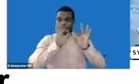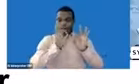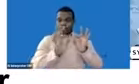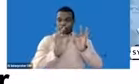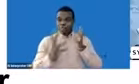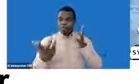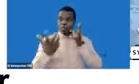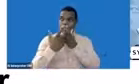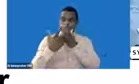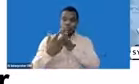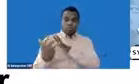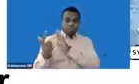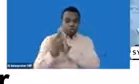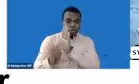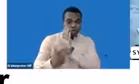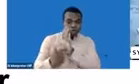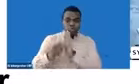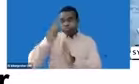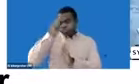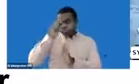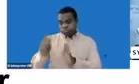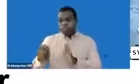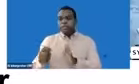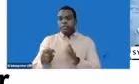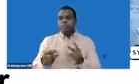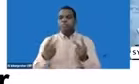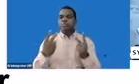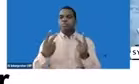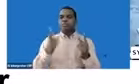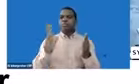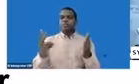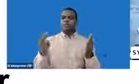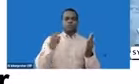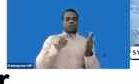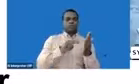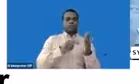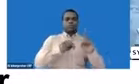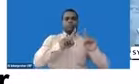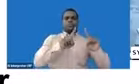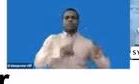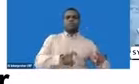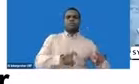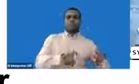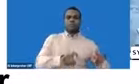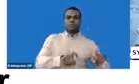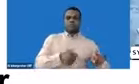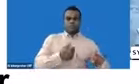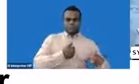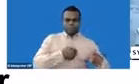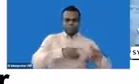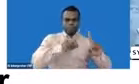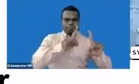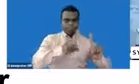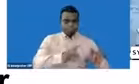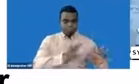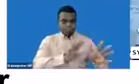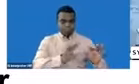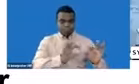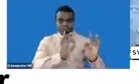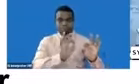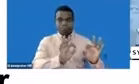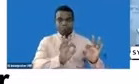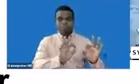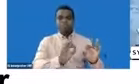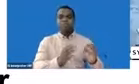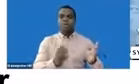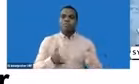simplified methodologies are provided with automated tools in all member states. We have examples of member states who are doing both